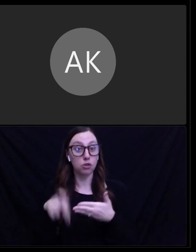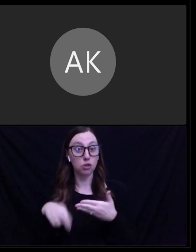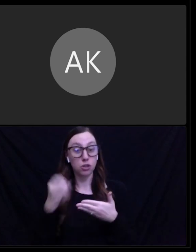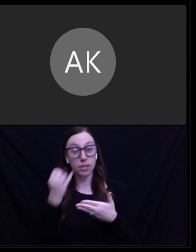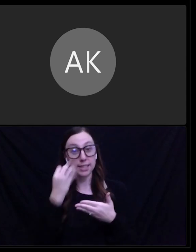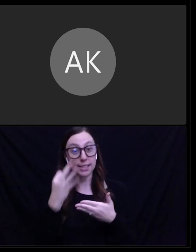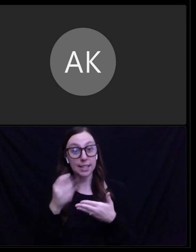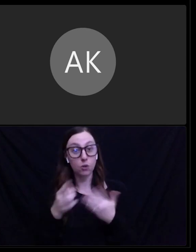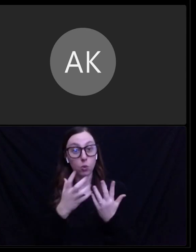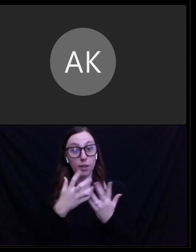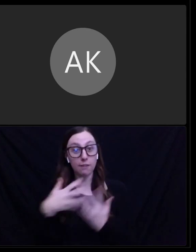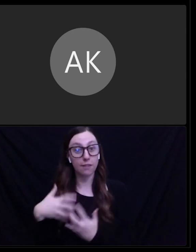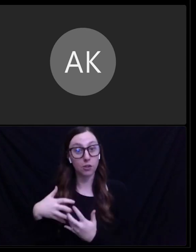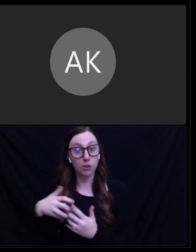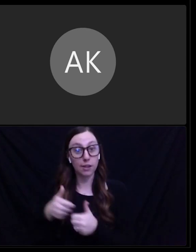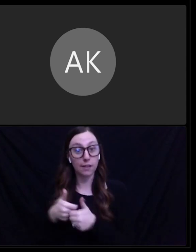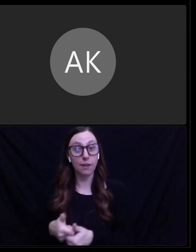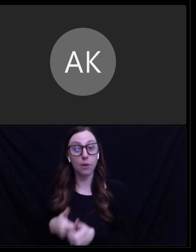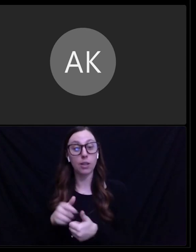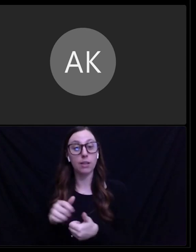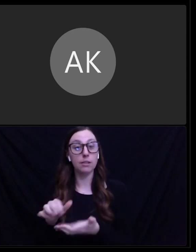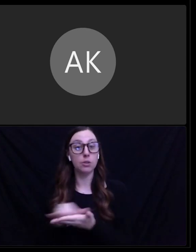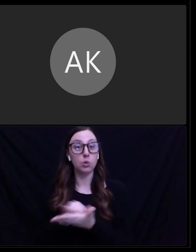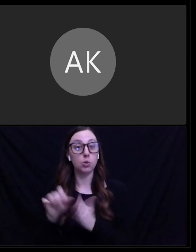according to New York State specifications,